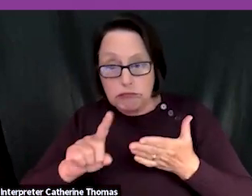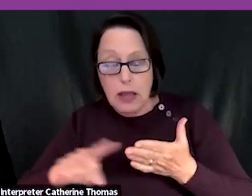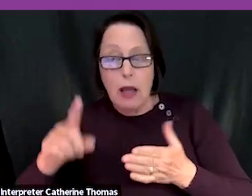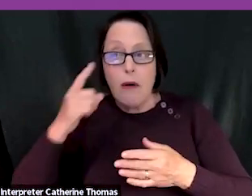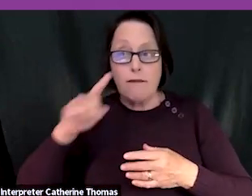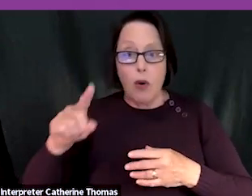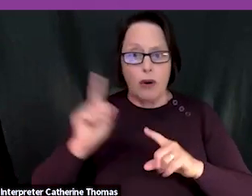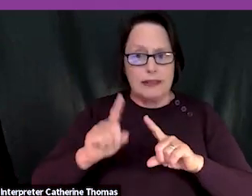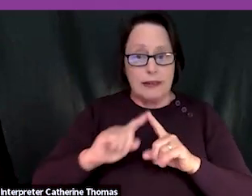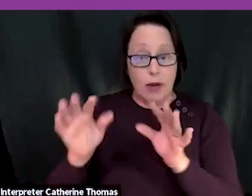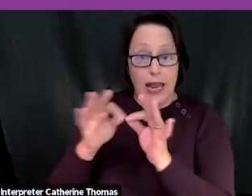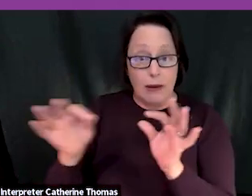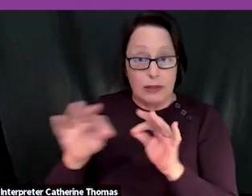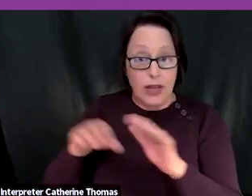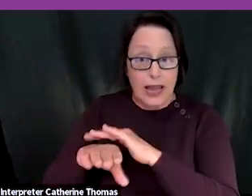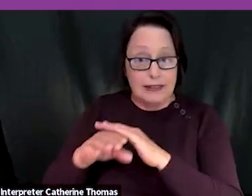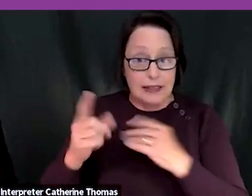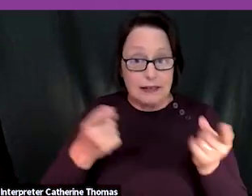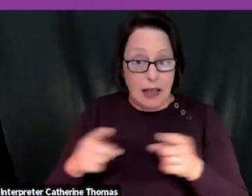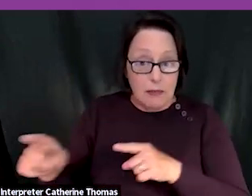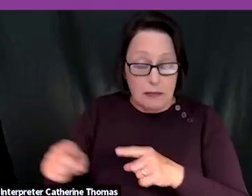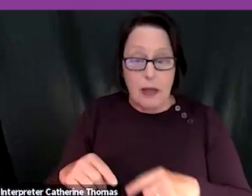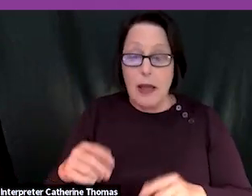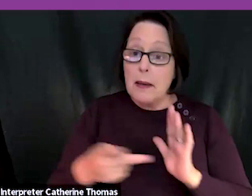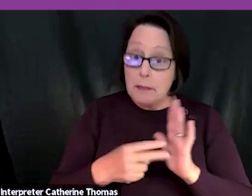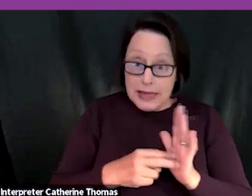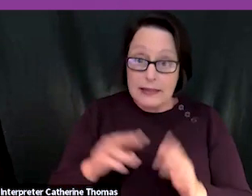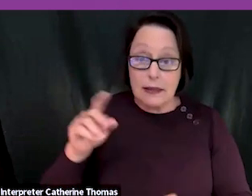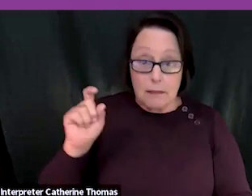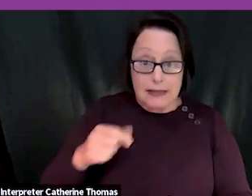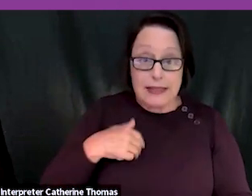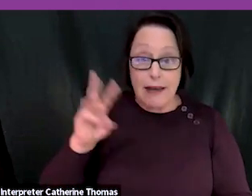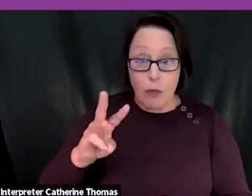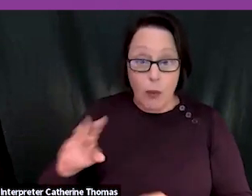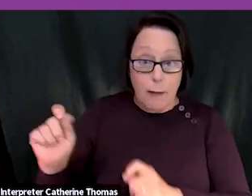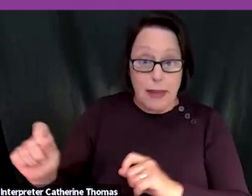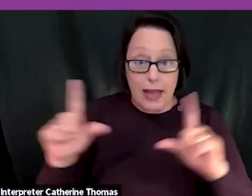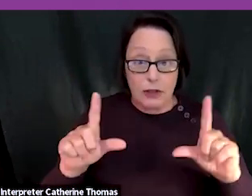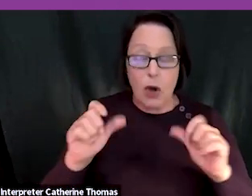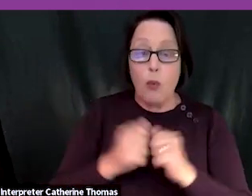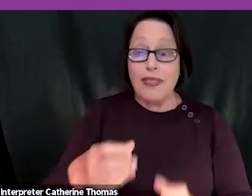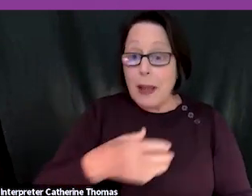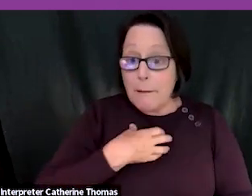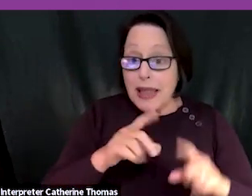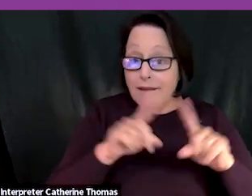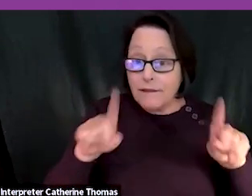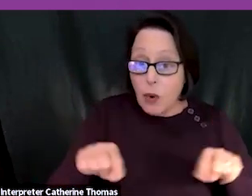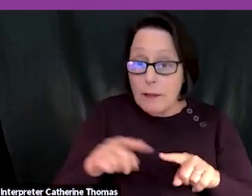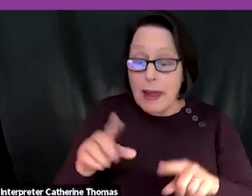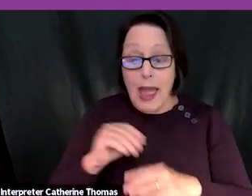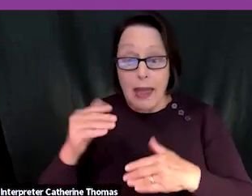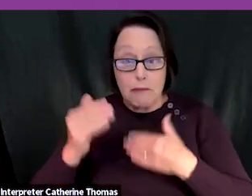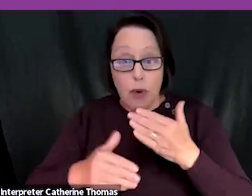which includes adding a web page with complaint form and process so that we